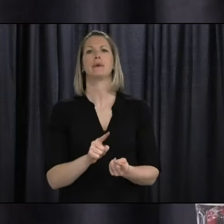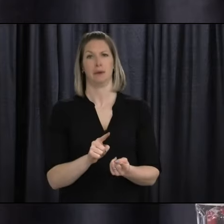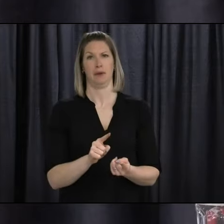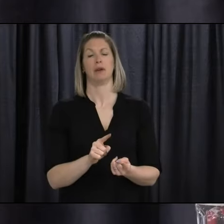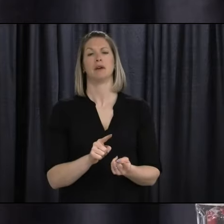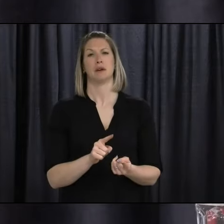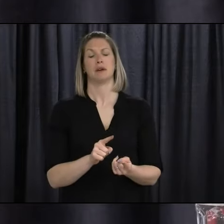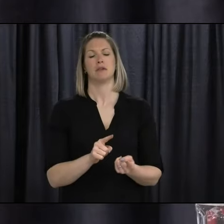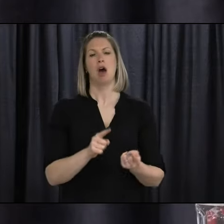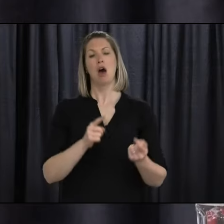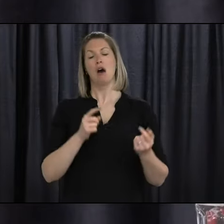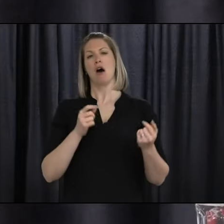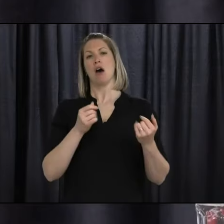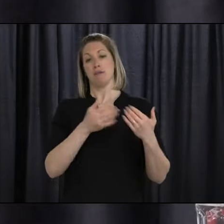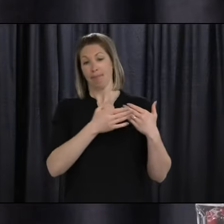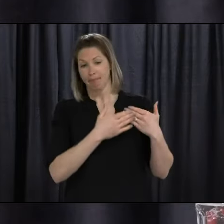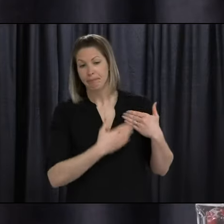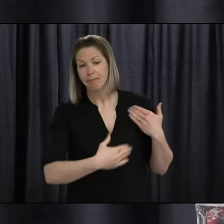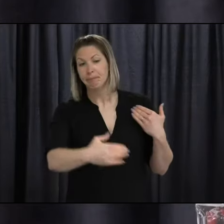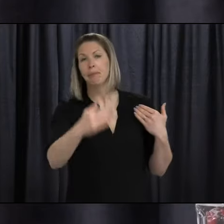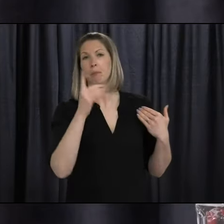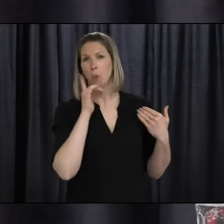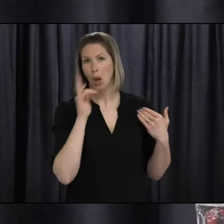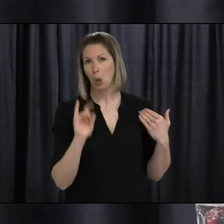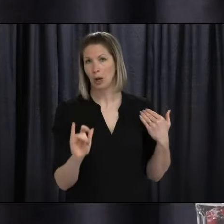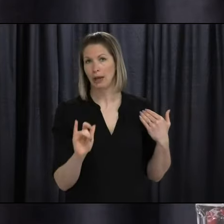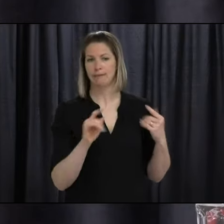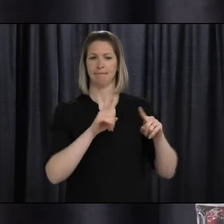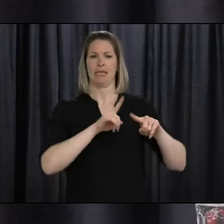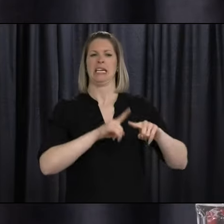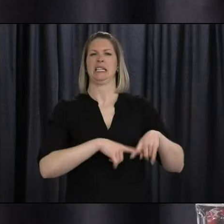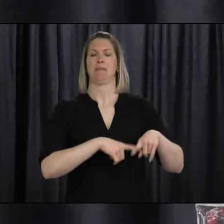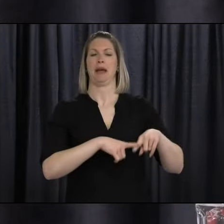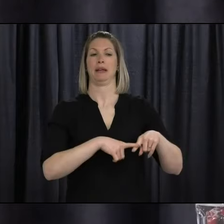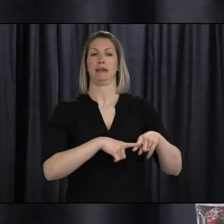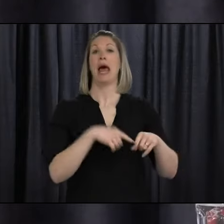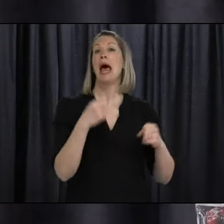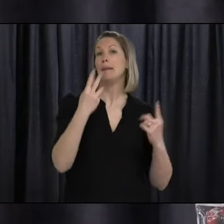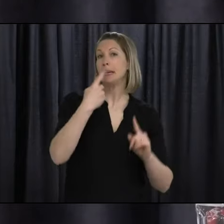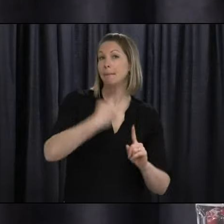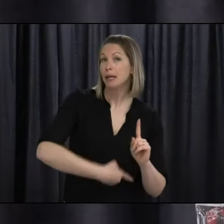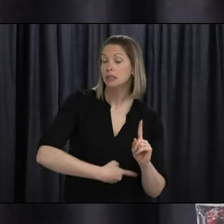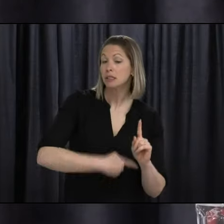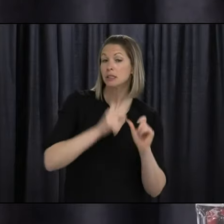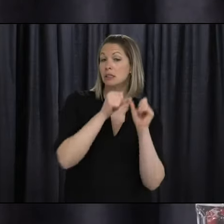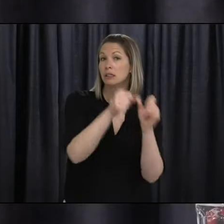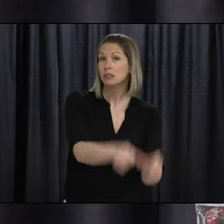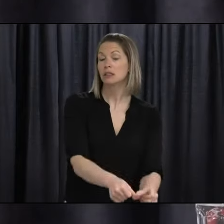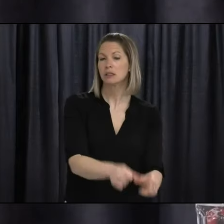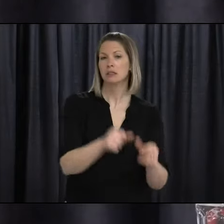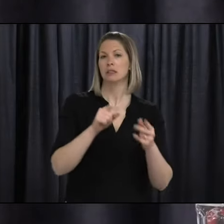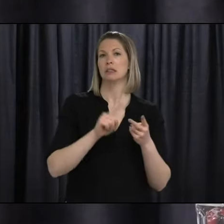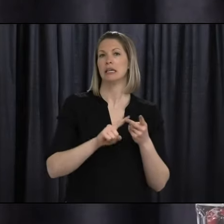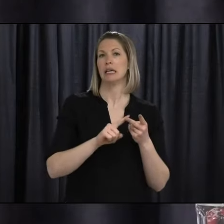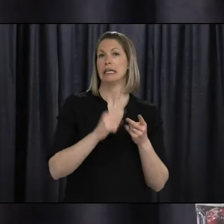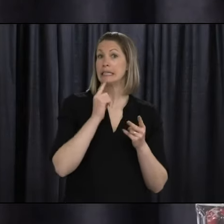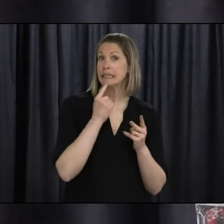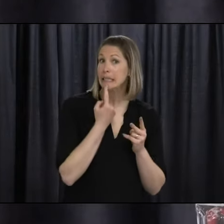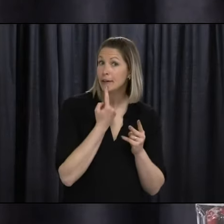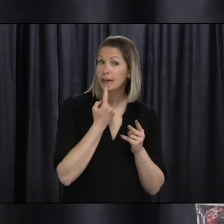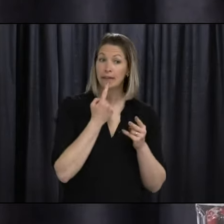think it really depends on how long this lasts and to what extent all jurisdictions in Canada,